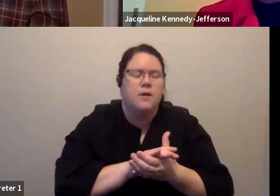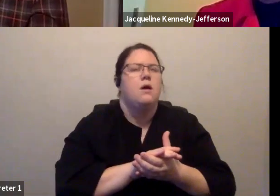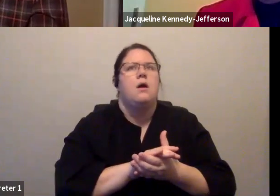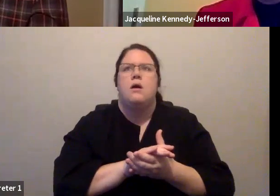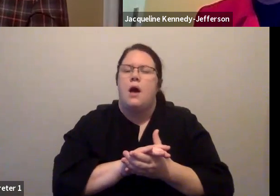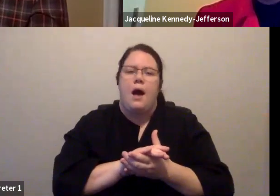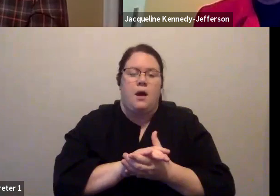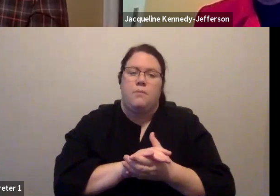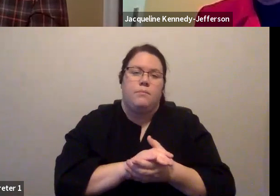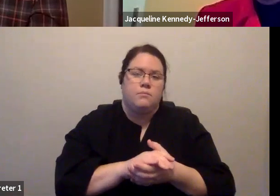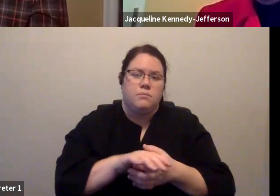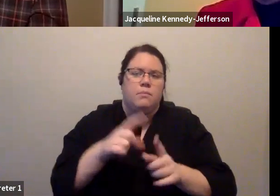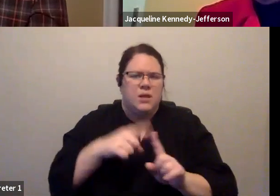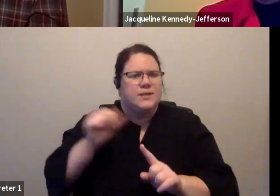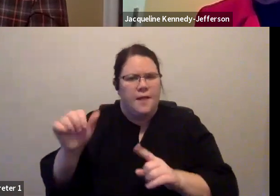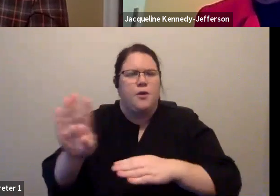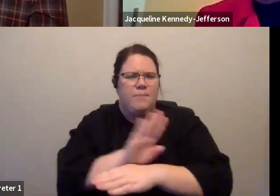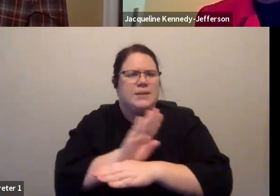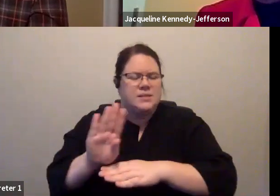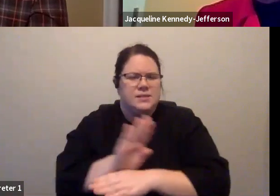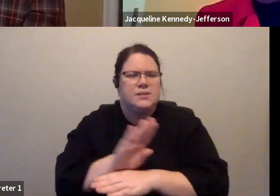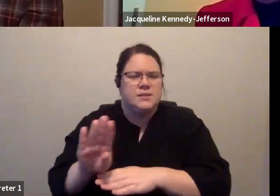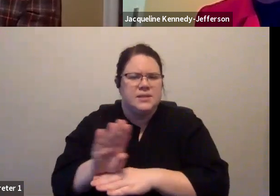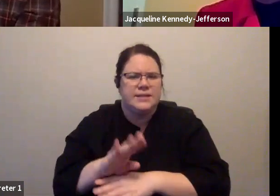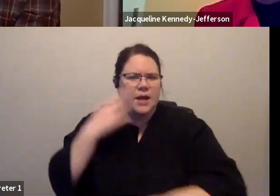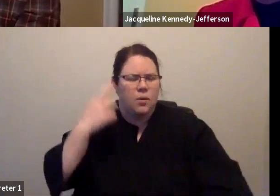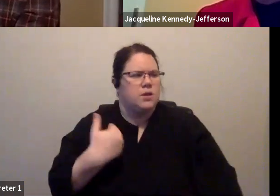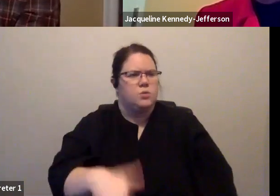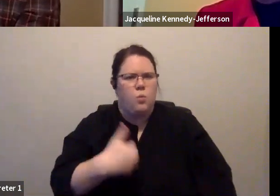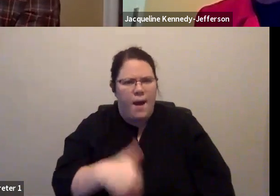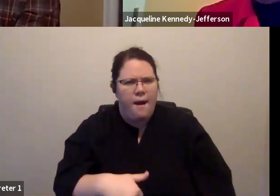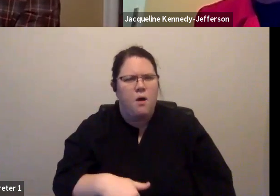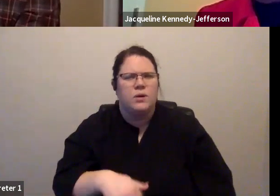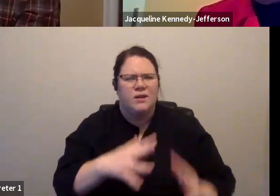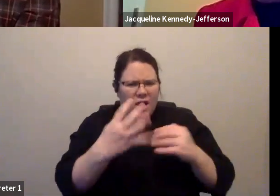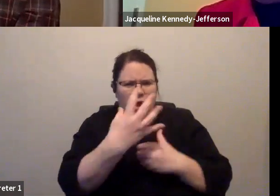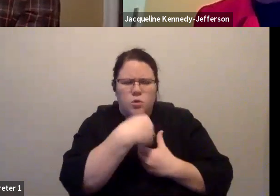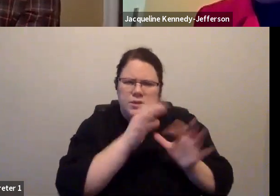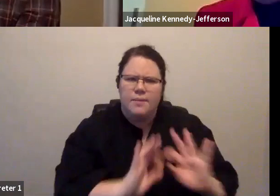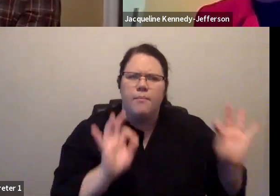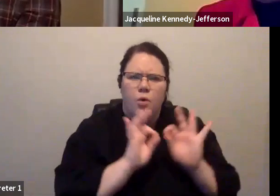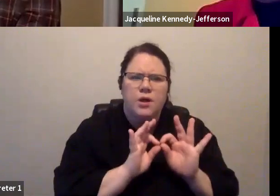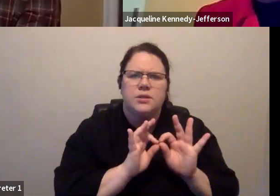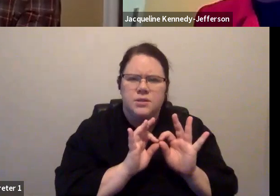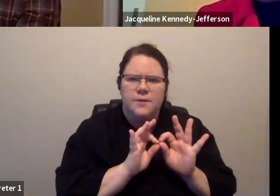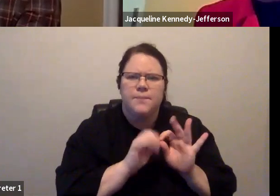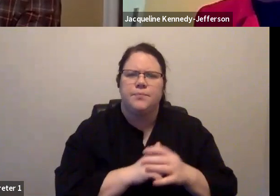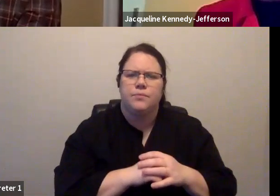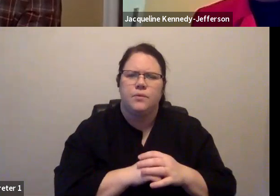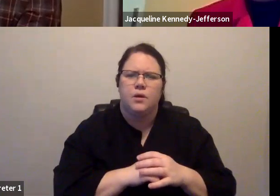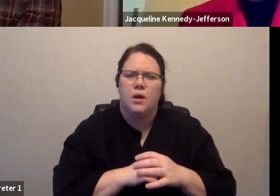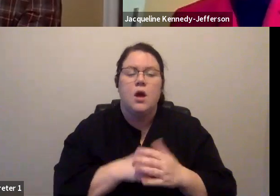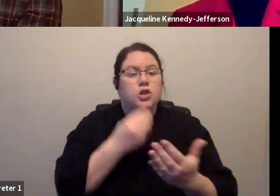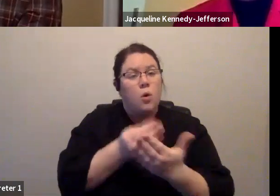organizationally, I think more and more people have now bought into the importance of this work. I think in terms of